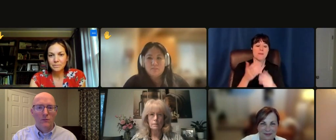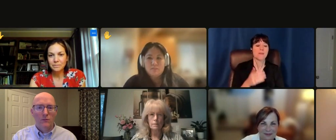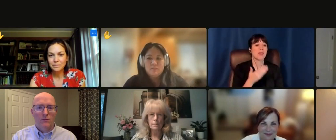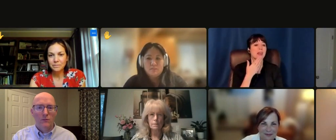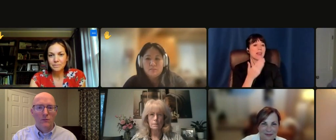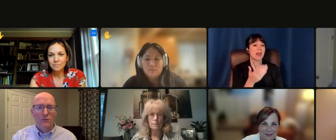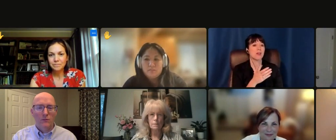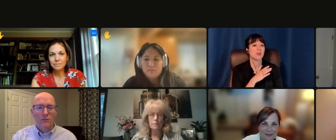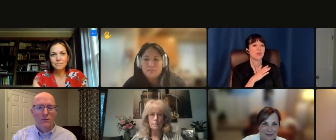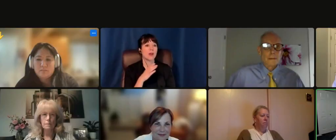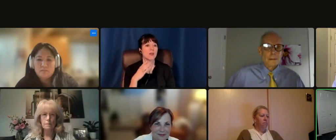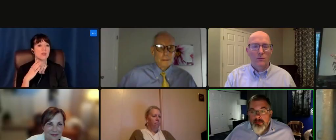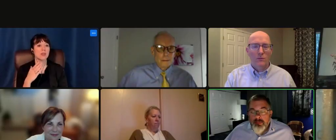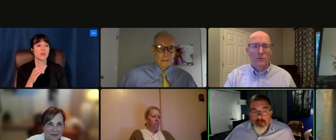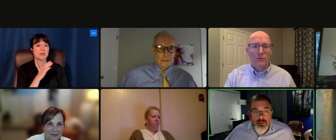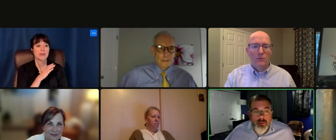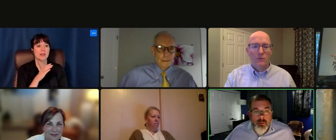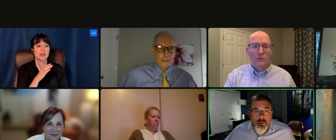Councilor. Councilor Young.